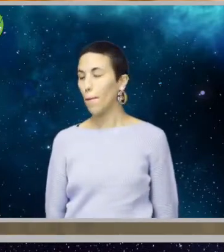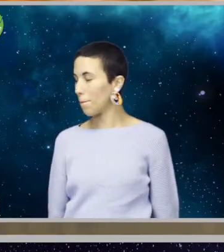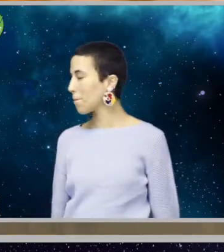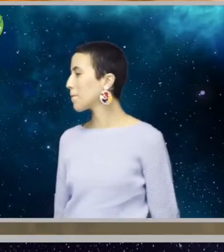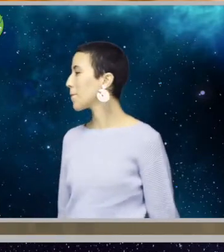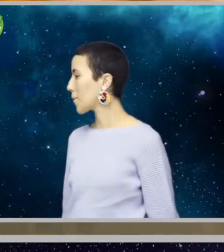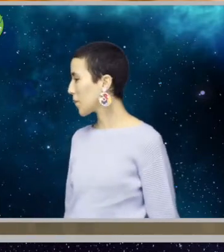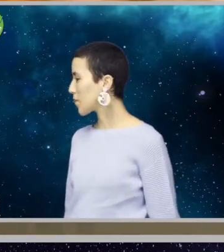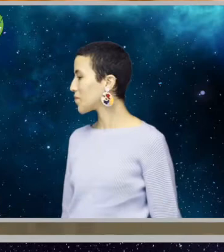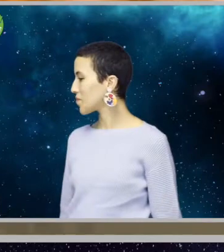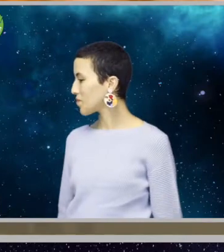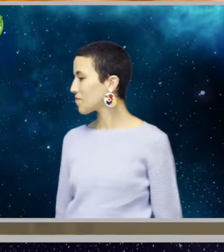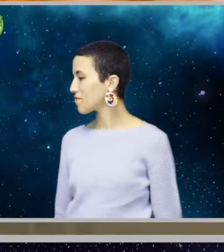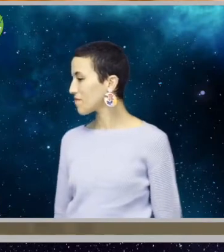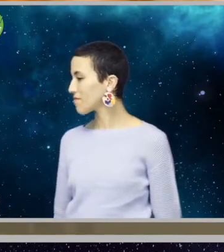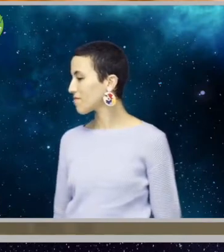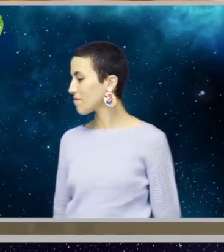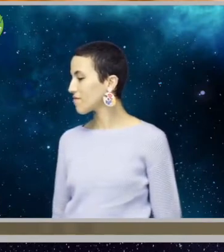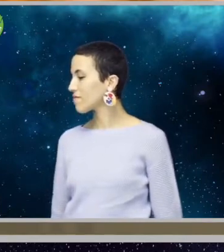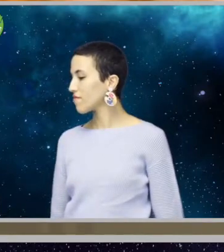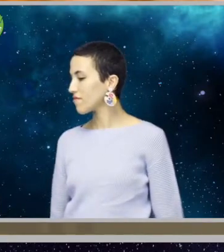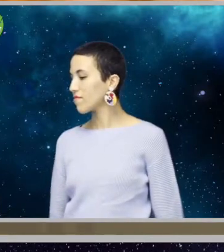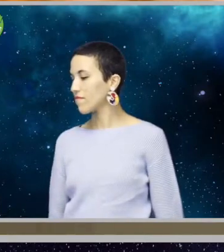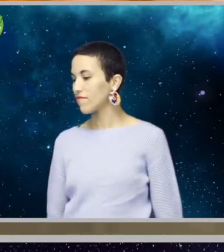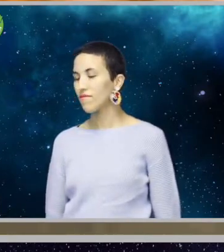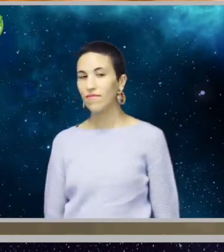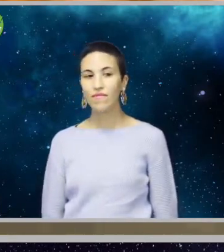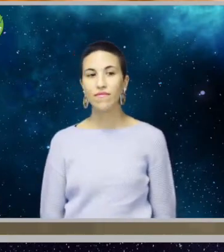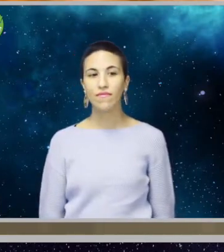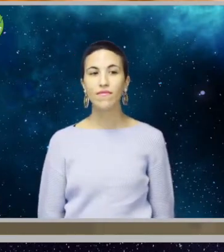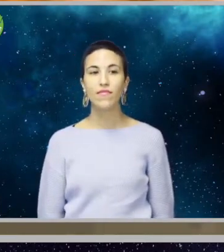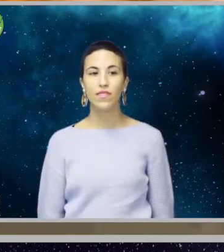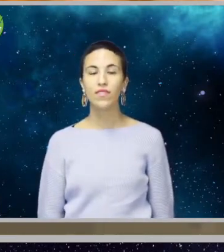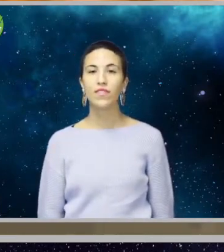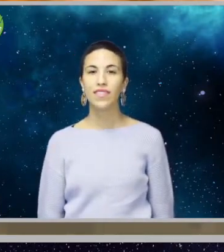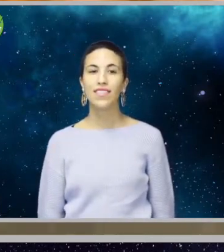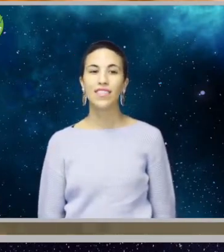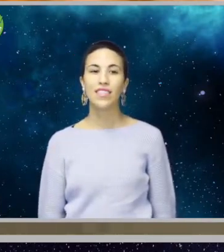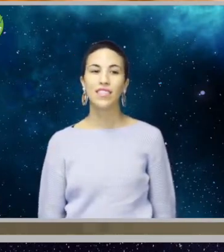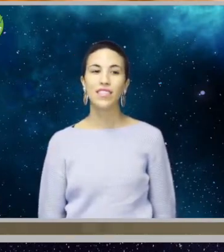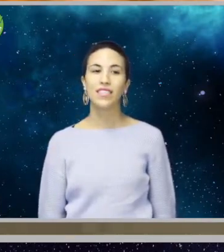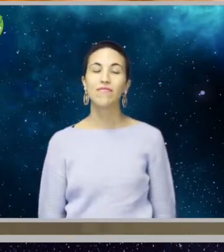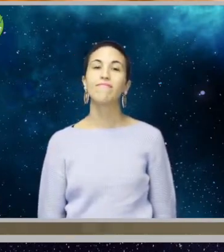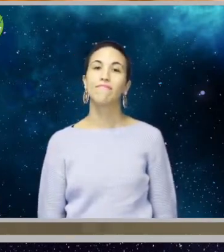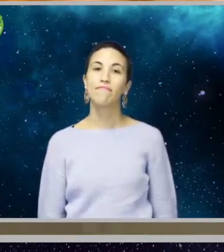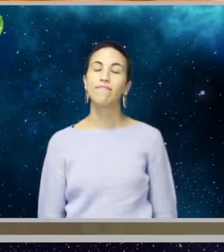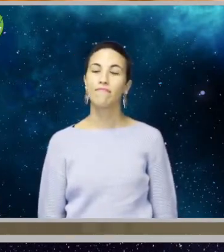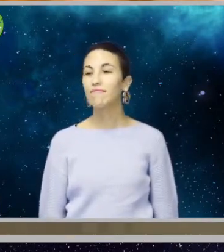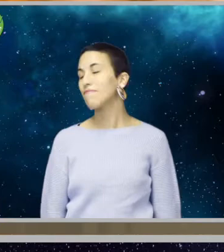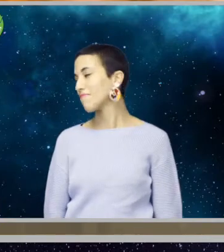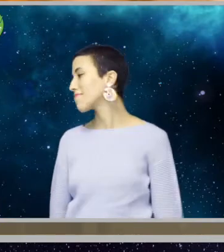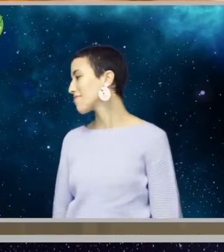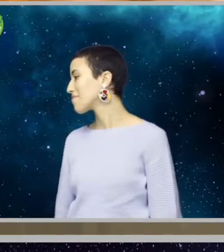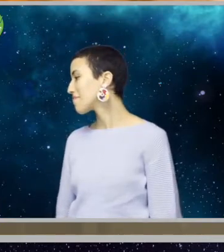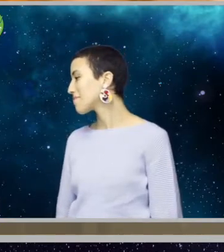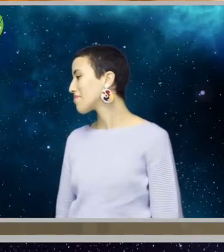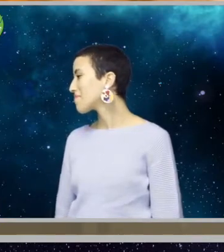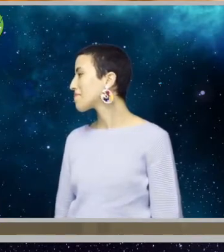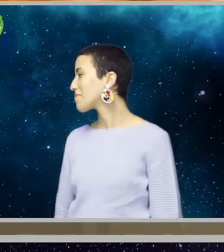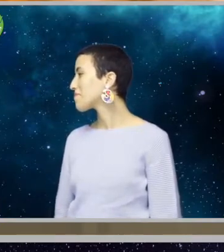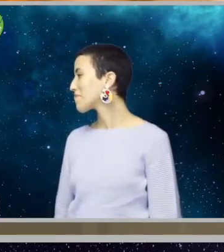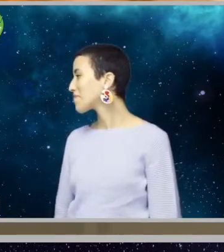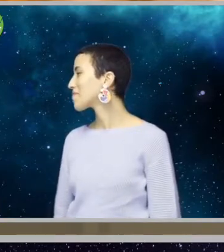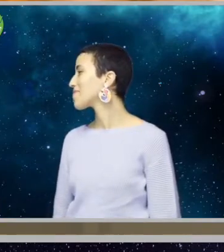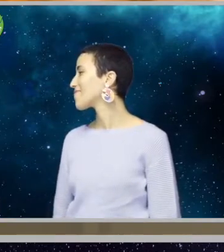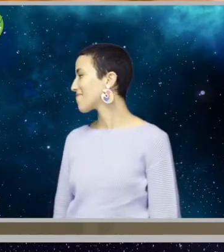means you, you're modest about your skills. And you, because that makes other people feel bad. So, you be